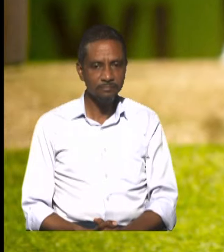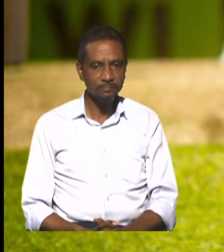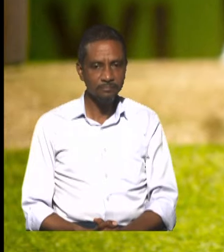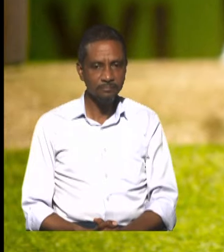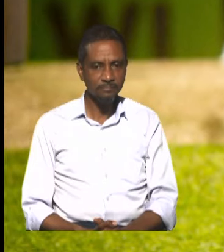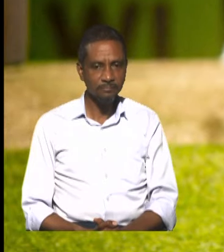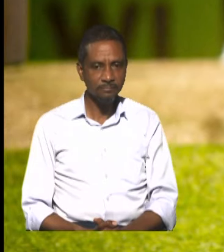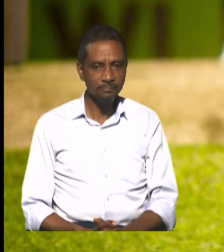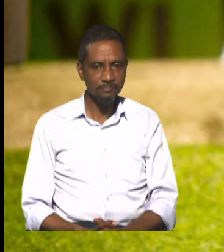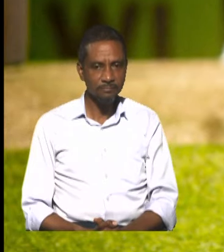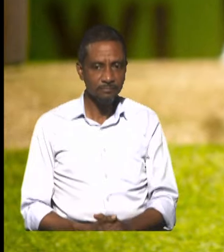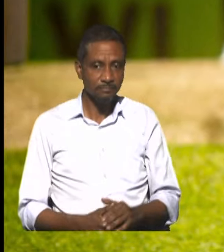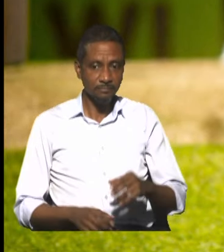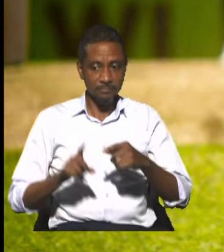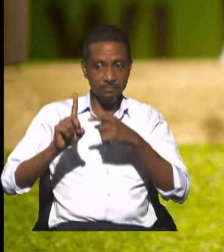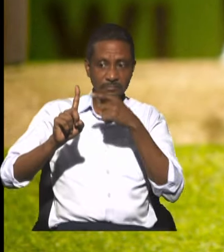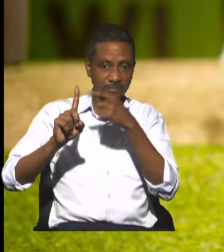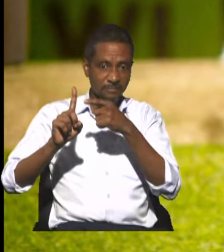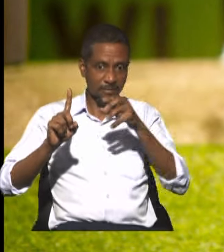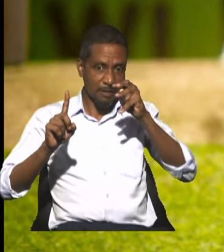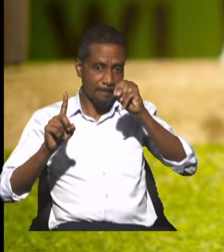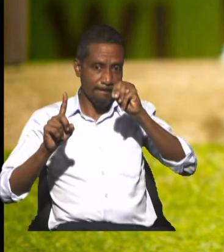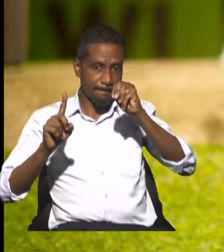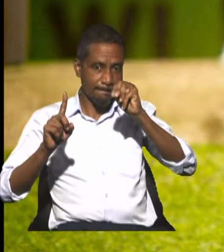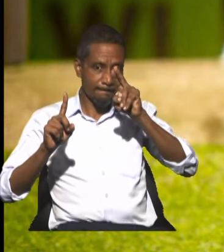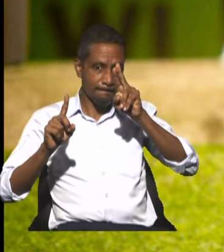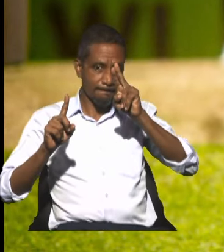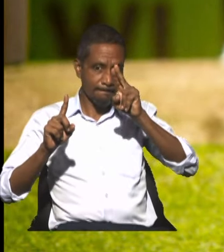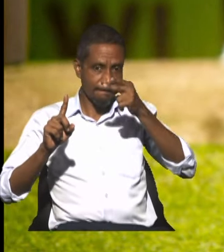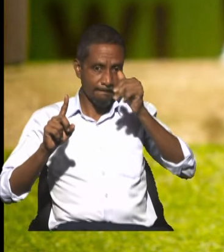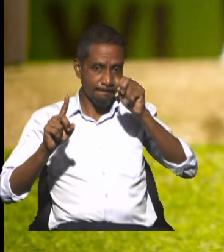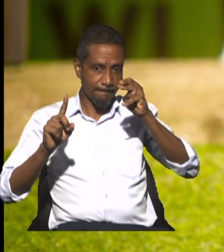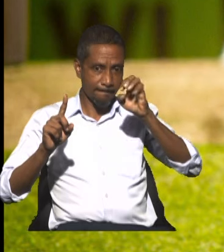Mahmud was the best bowler for Bangladesh with